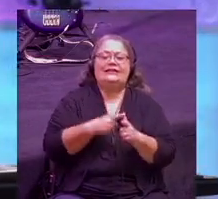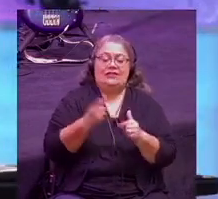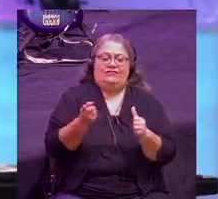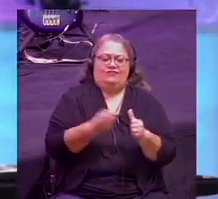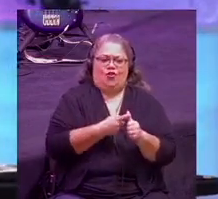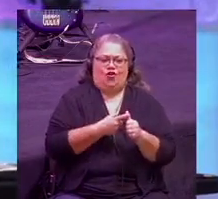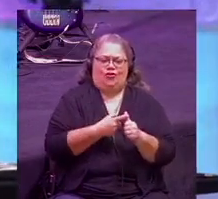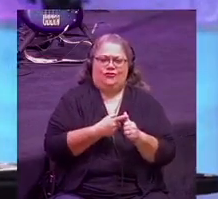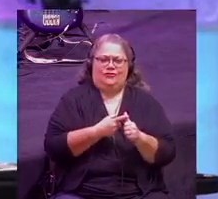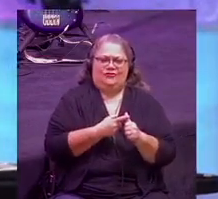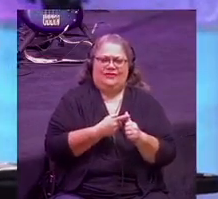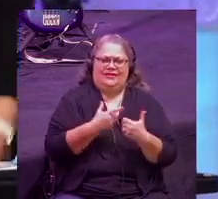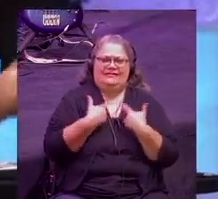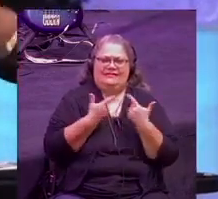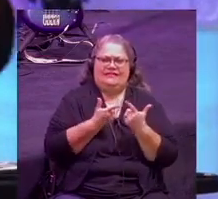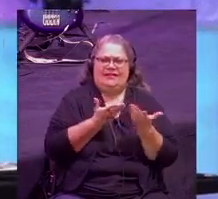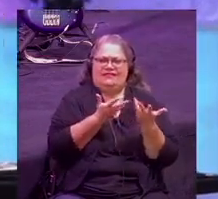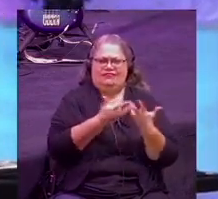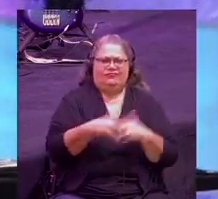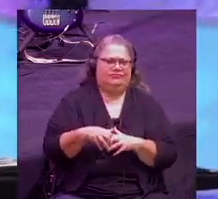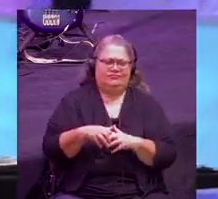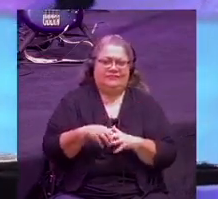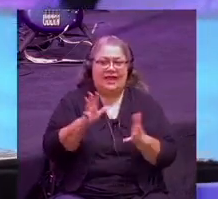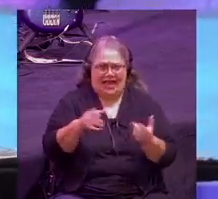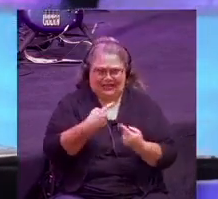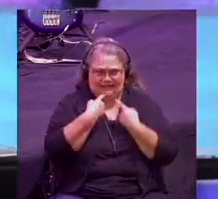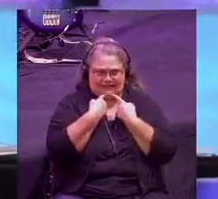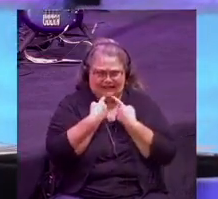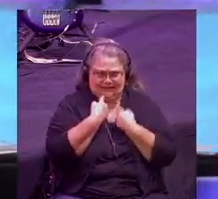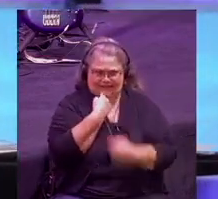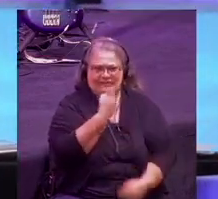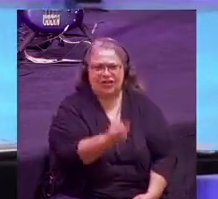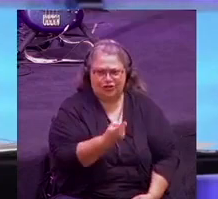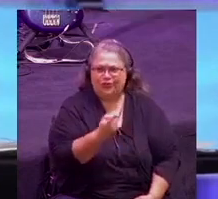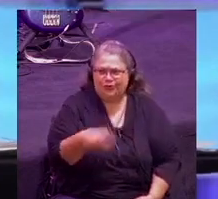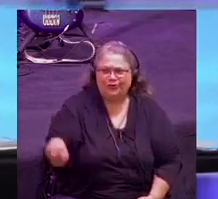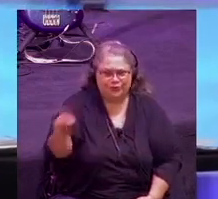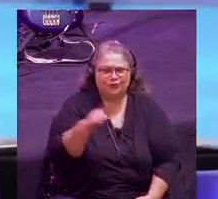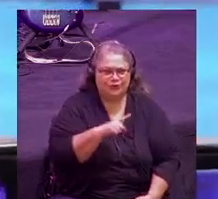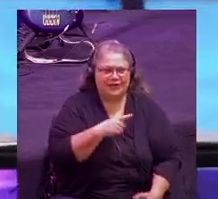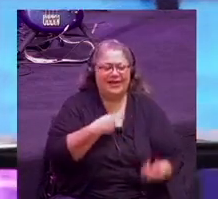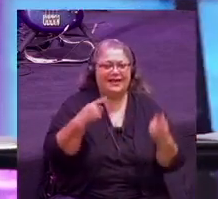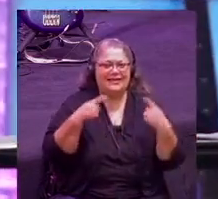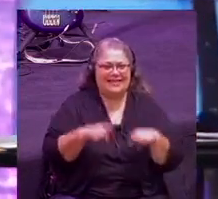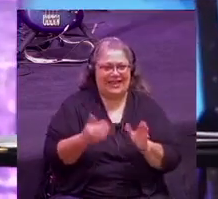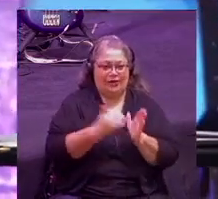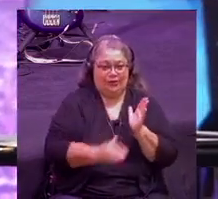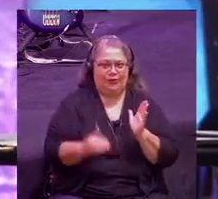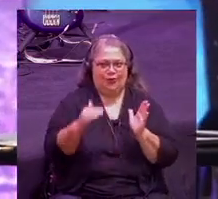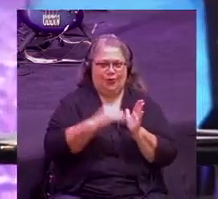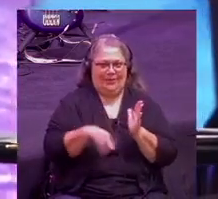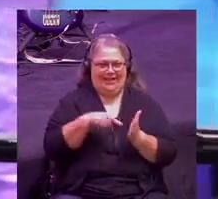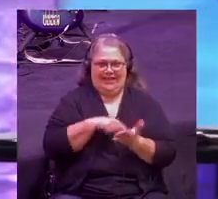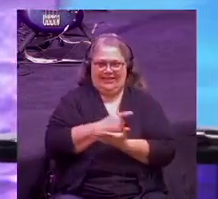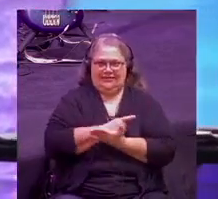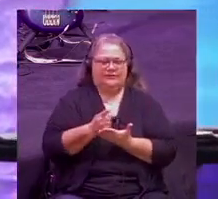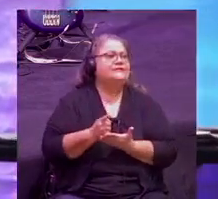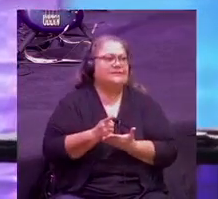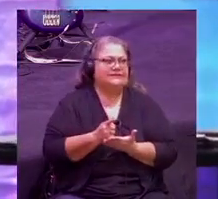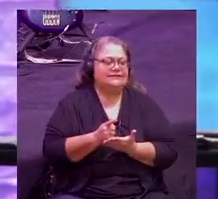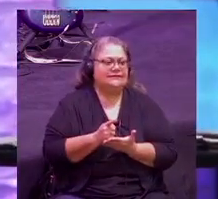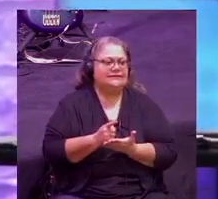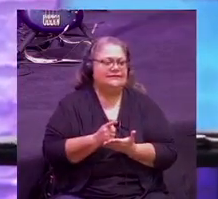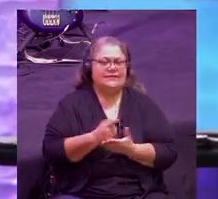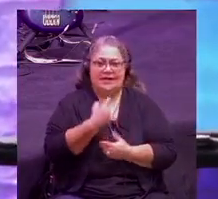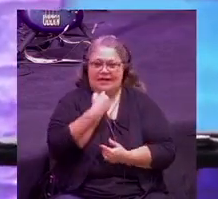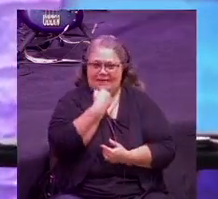him. And I'm going to tell you what I told both of them. That has happened to me repeatedly this week. And I'm going to tell you what